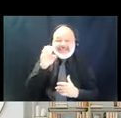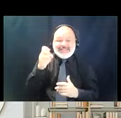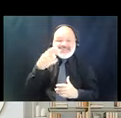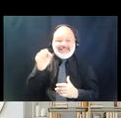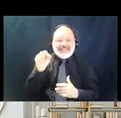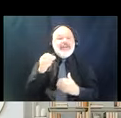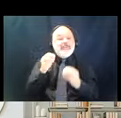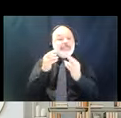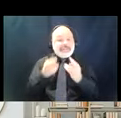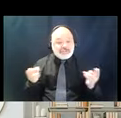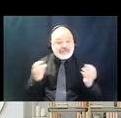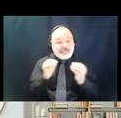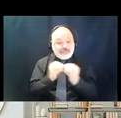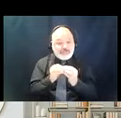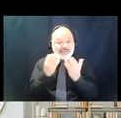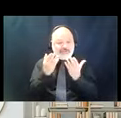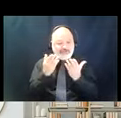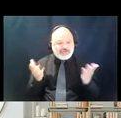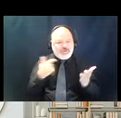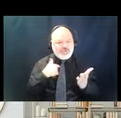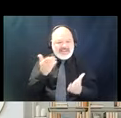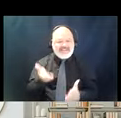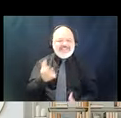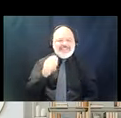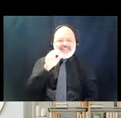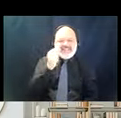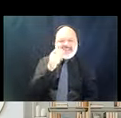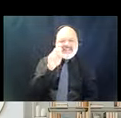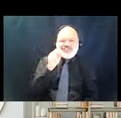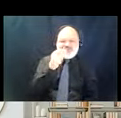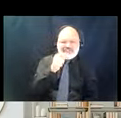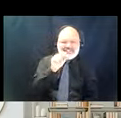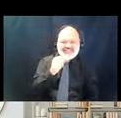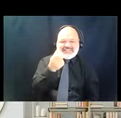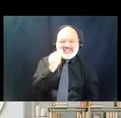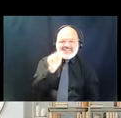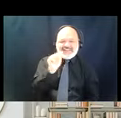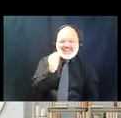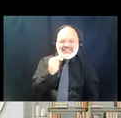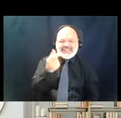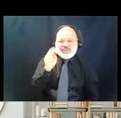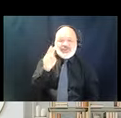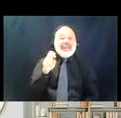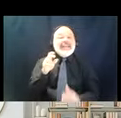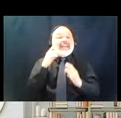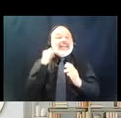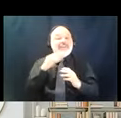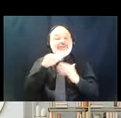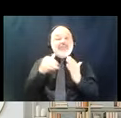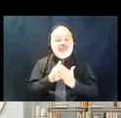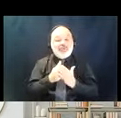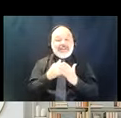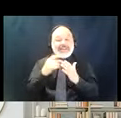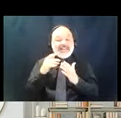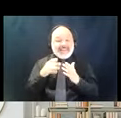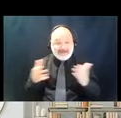for more information. We have some links in our Equity and Aging Resource Center and also information about our California for All Ages campaign. You